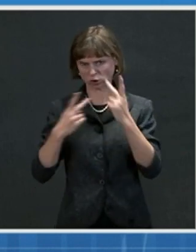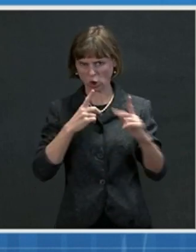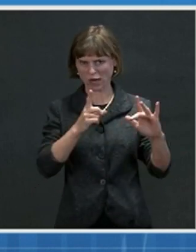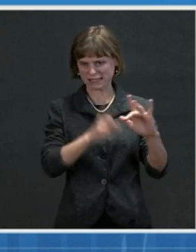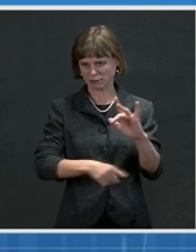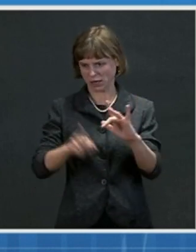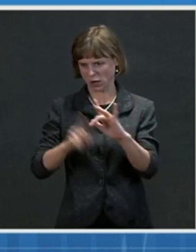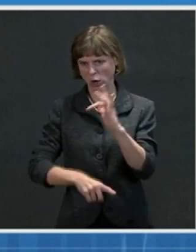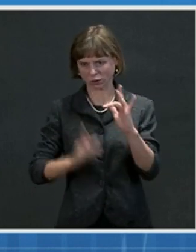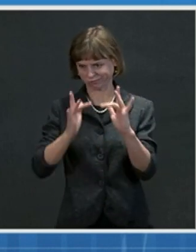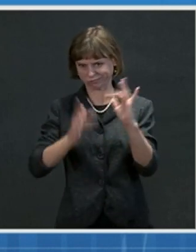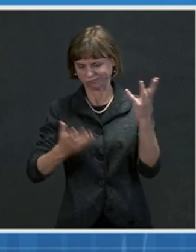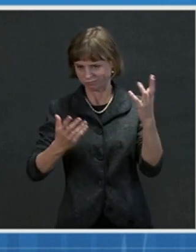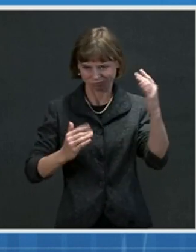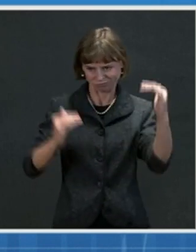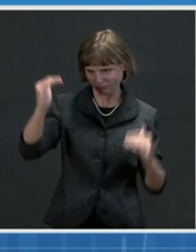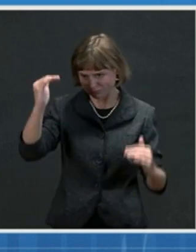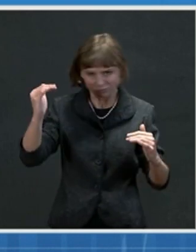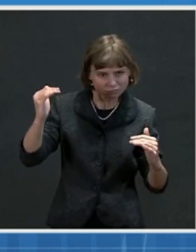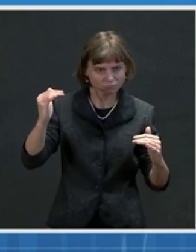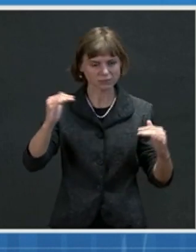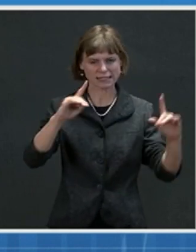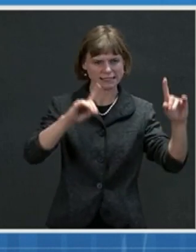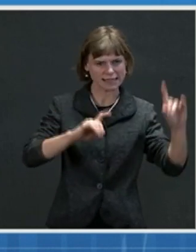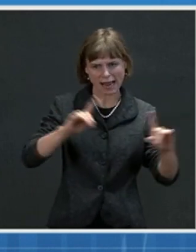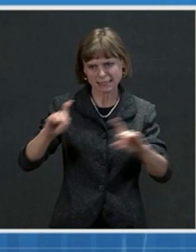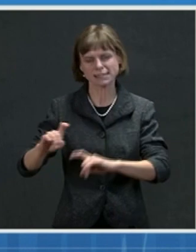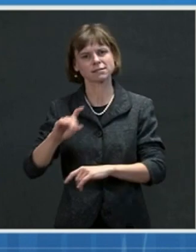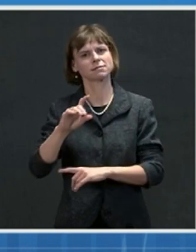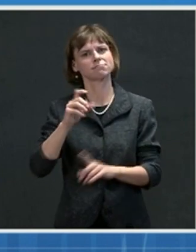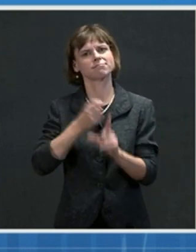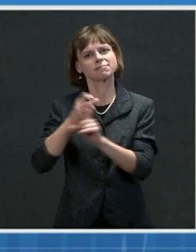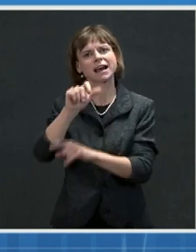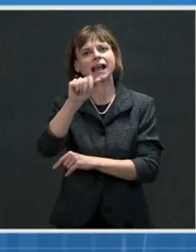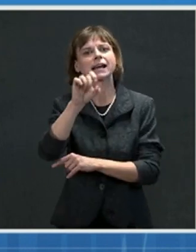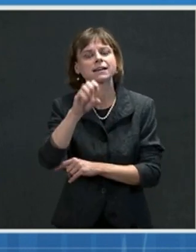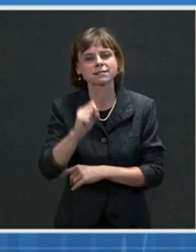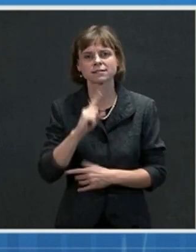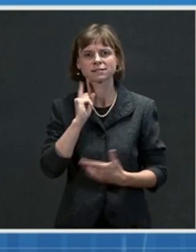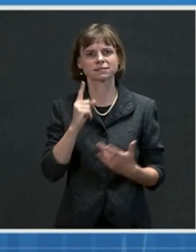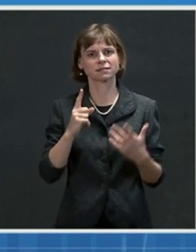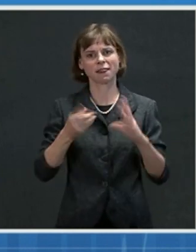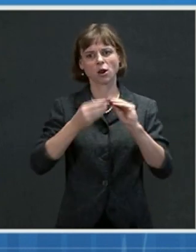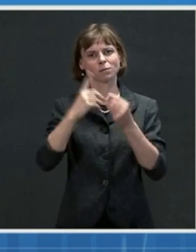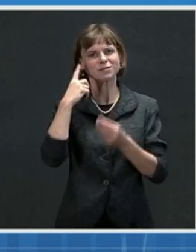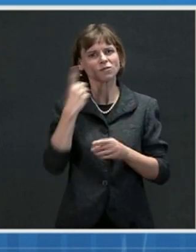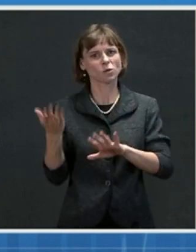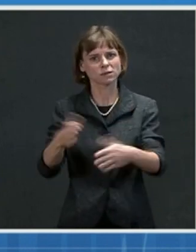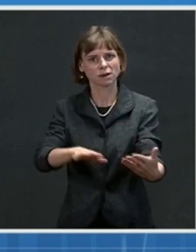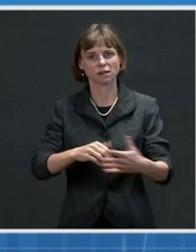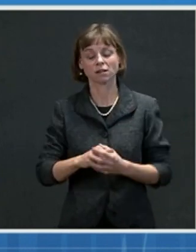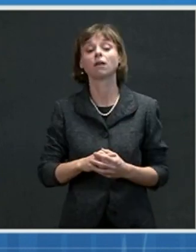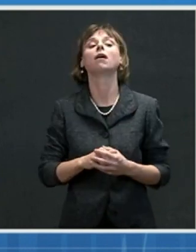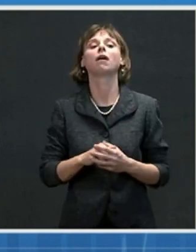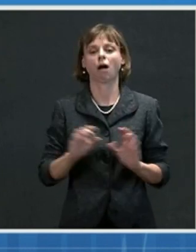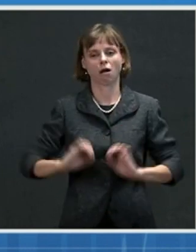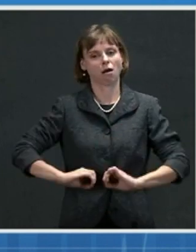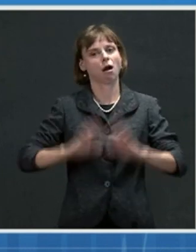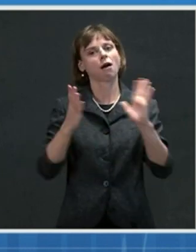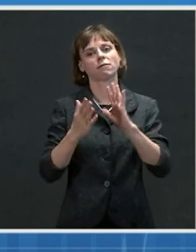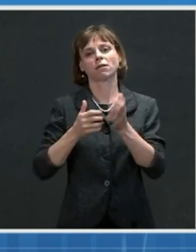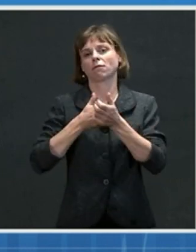in cases, and in rates of hospitalization and mortality. And these inequities were quickly evident by race,